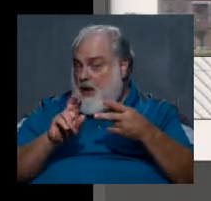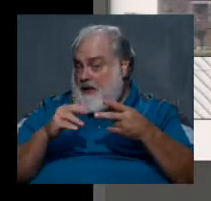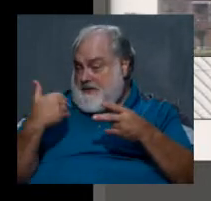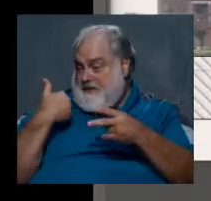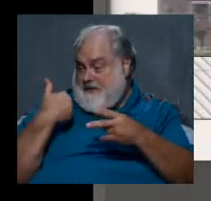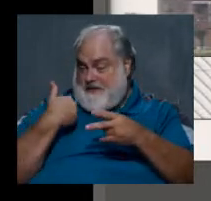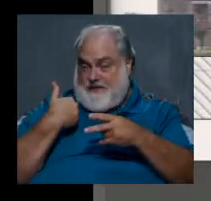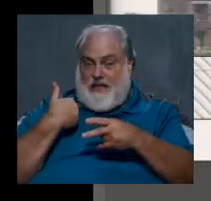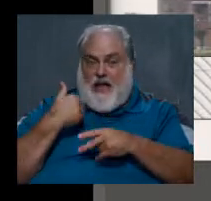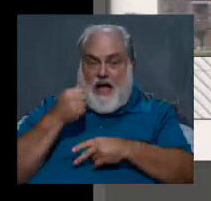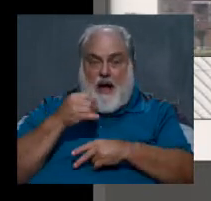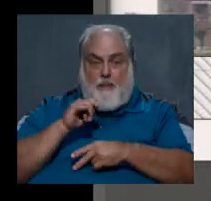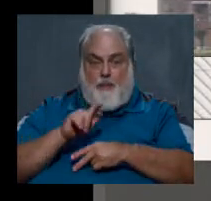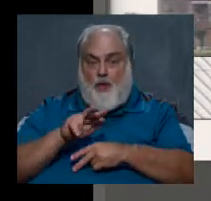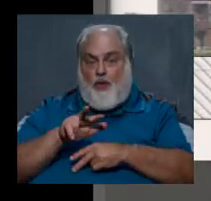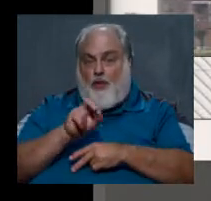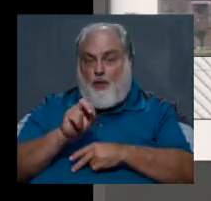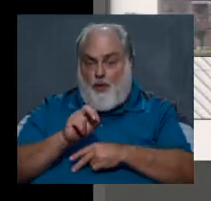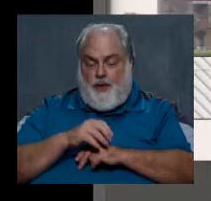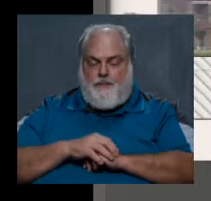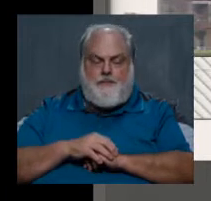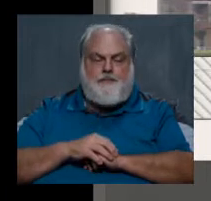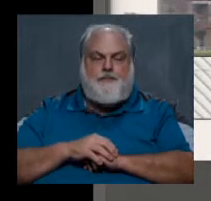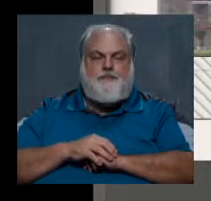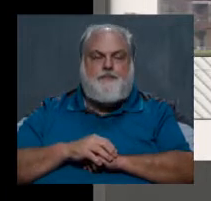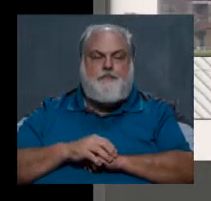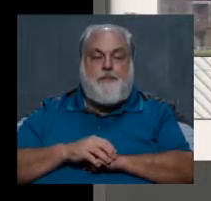30th. This project